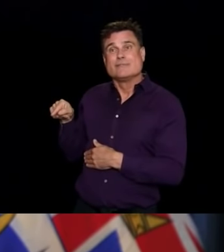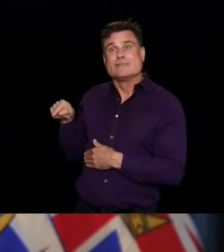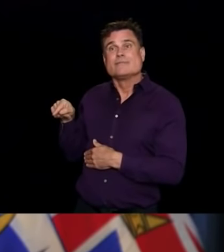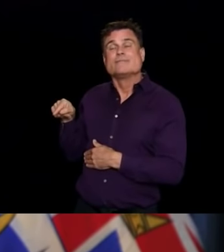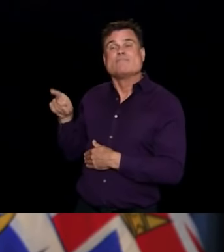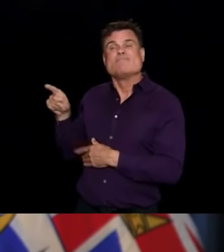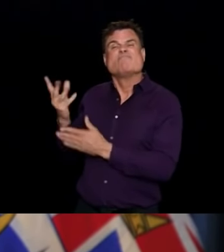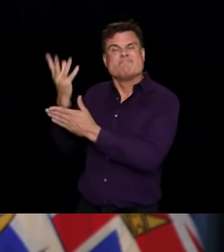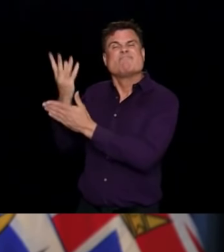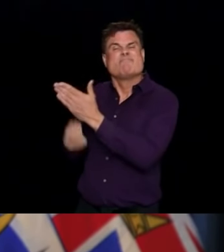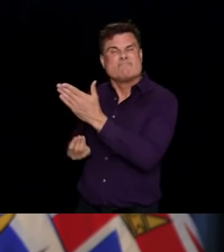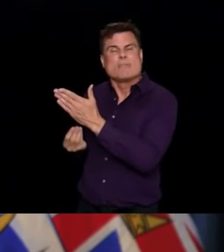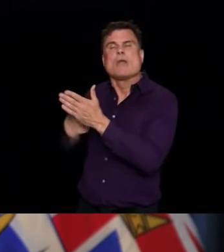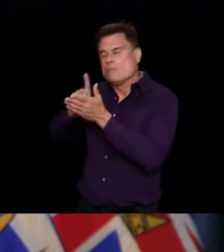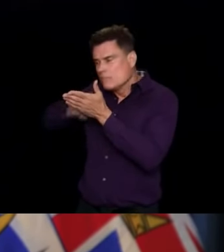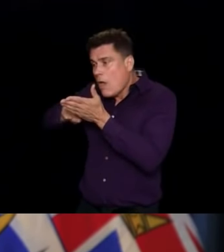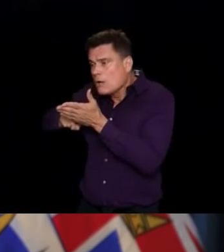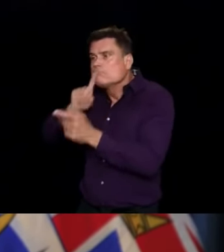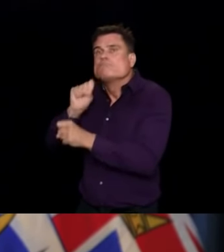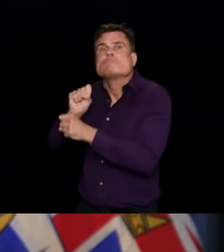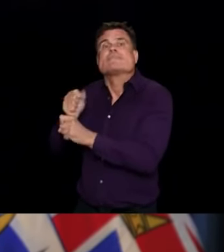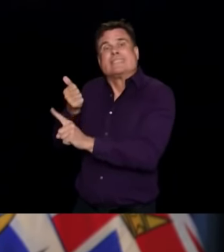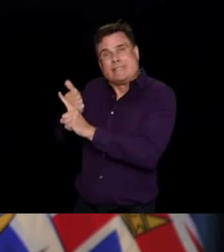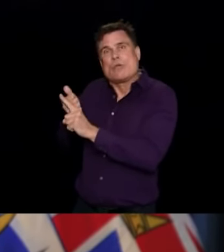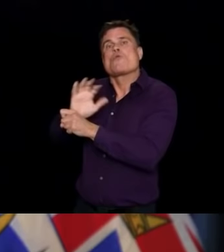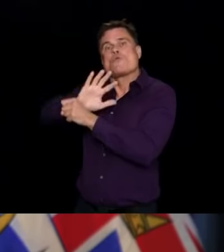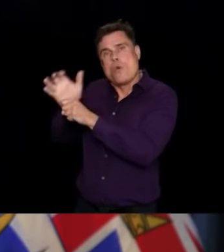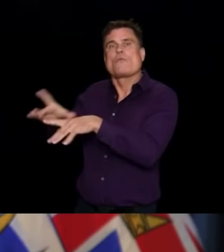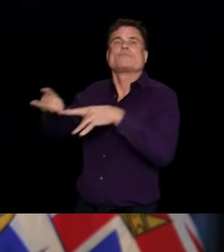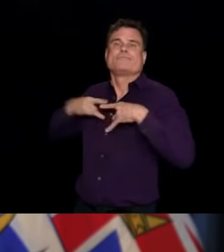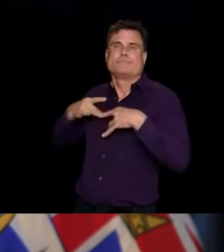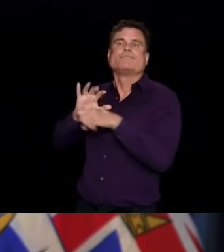So this brings our total